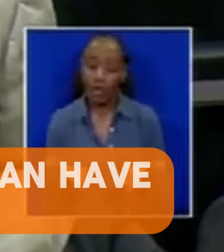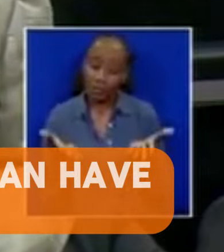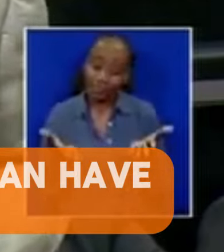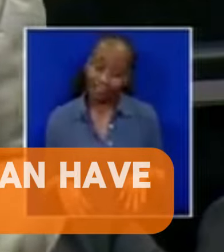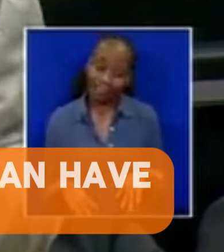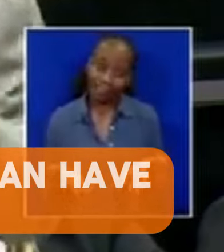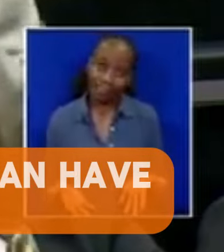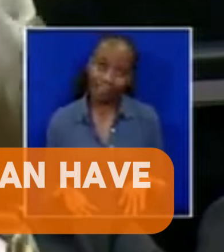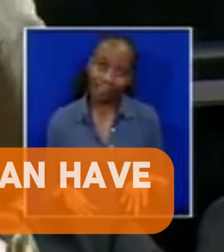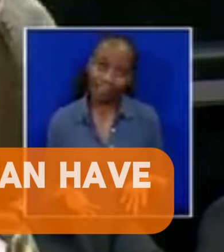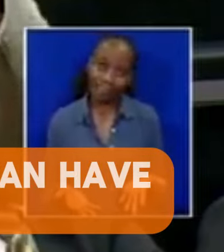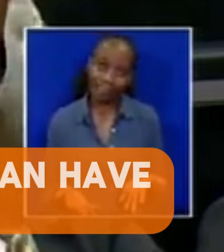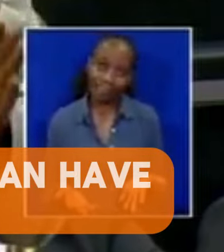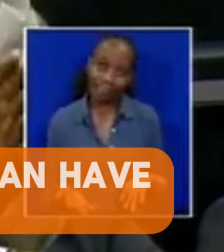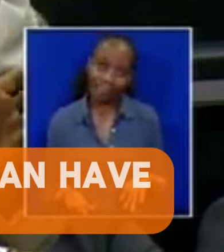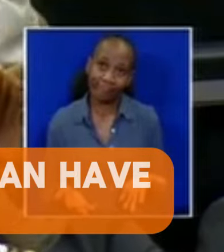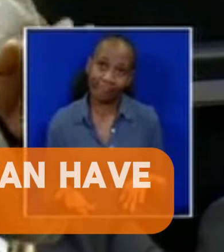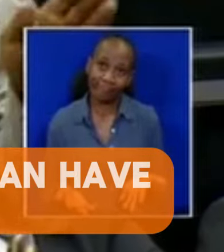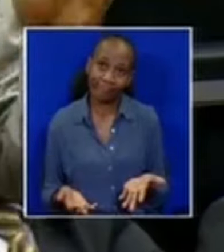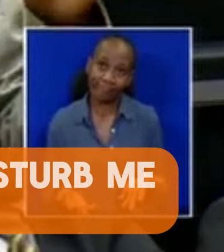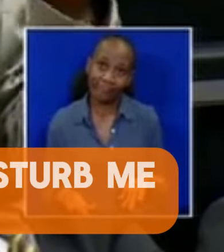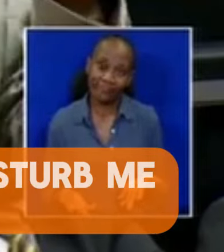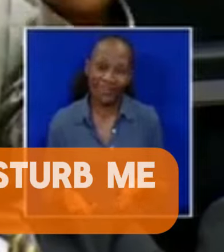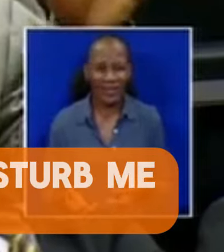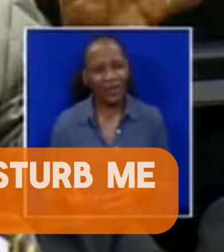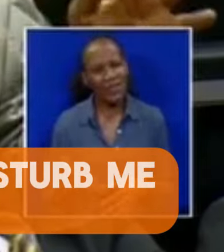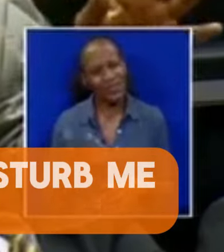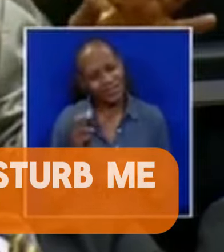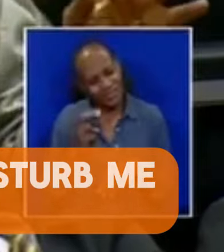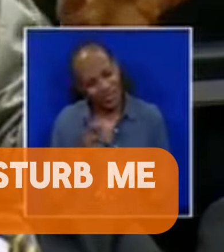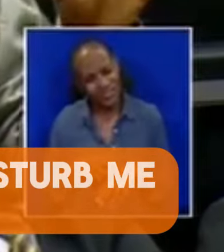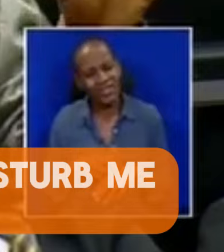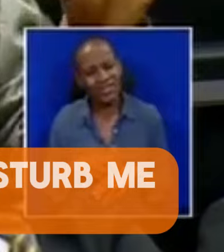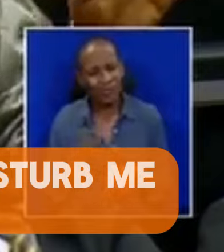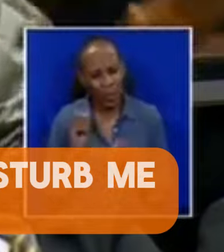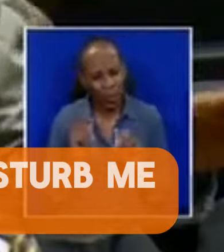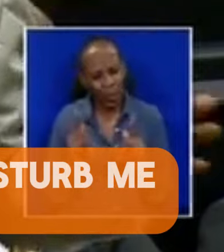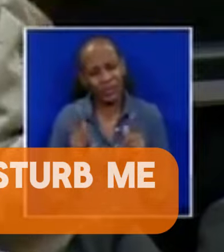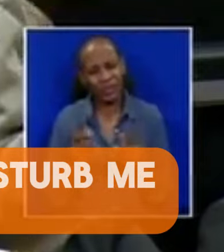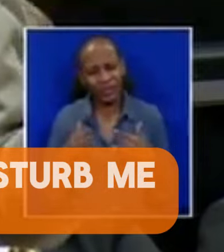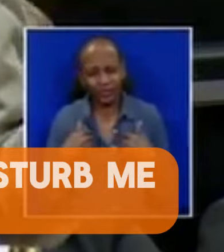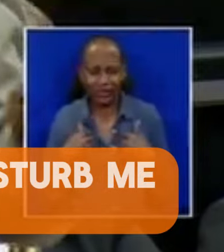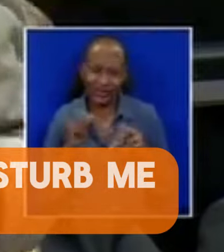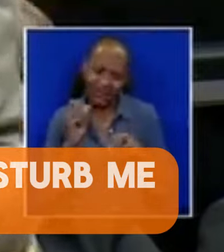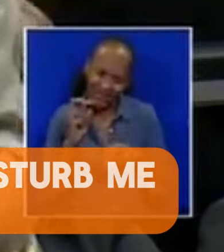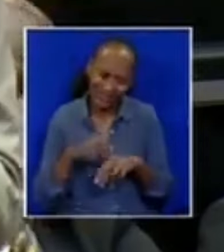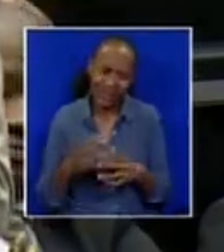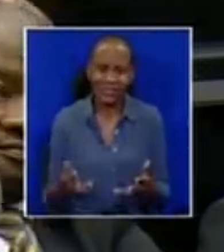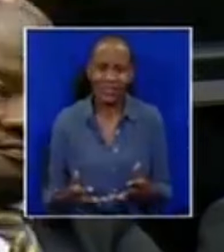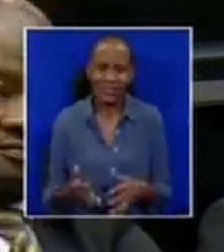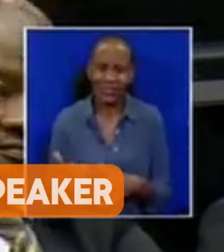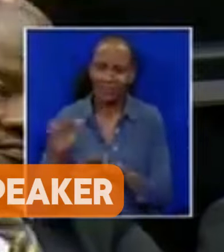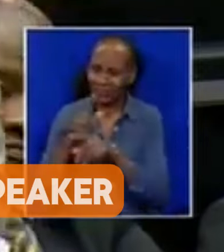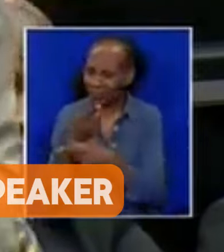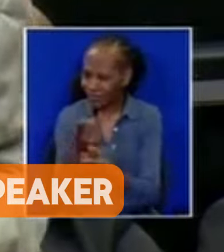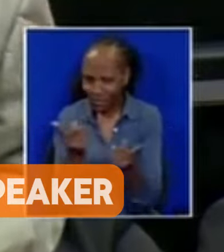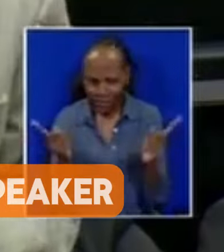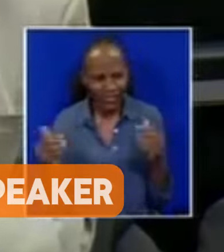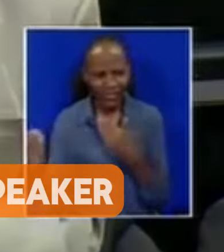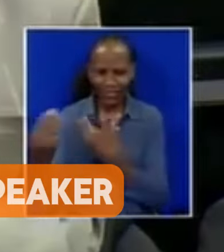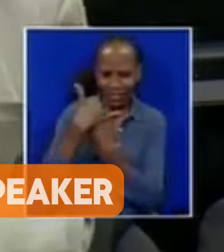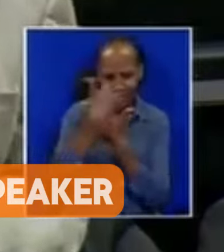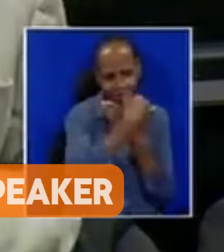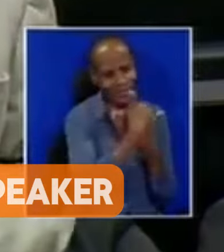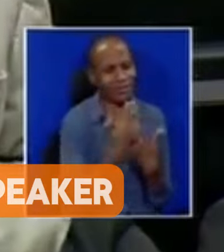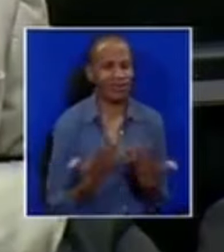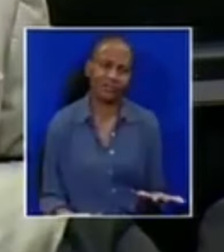reason, if only I can have a chance. I know there are people who disturb me in this way. But I appeal to